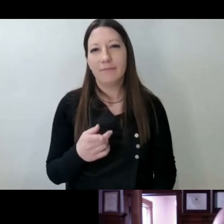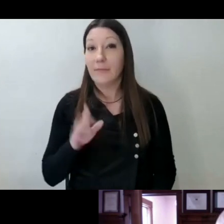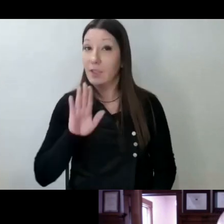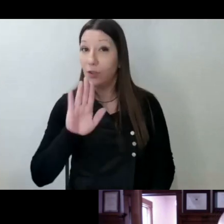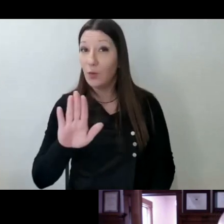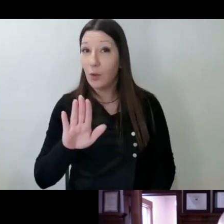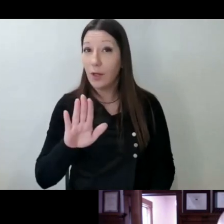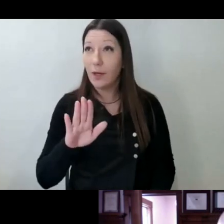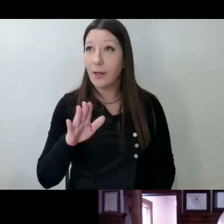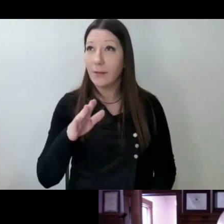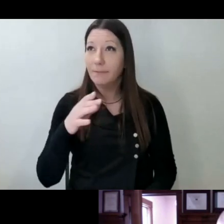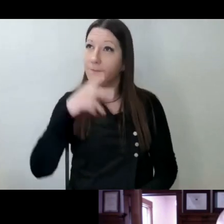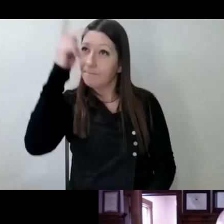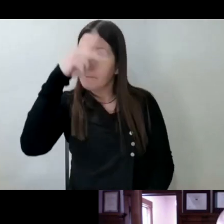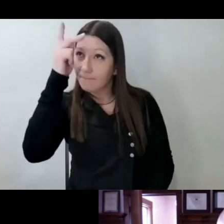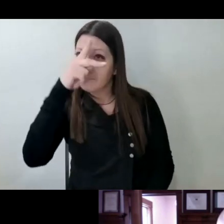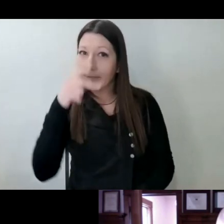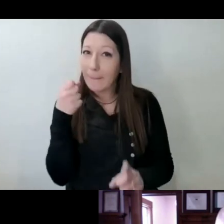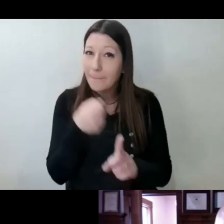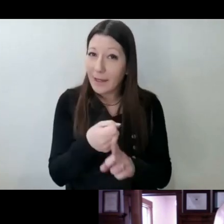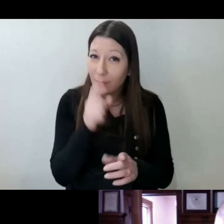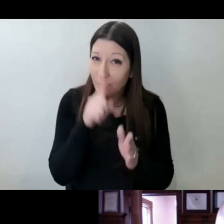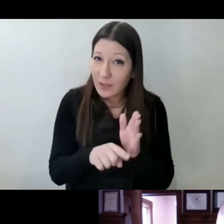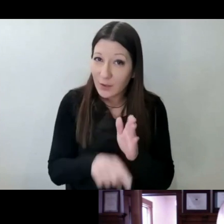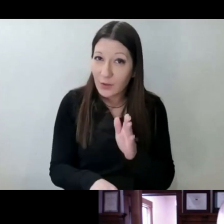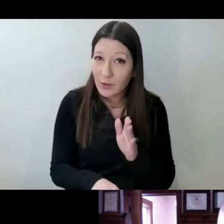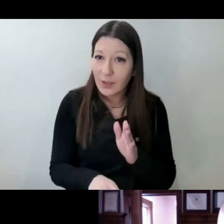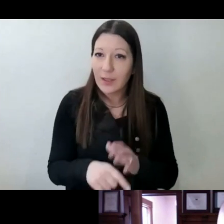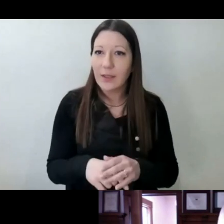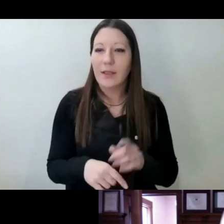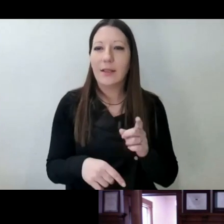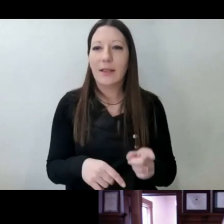on what we're researching? So this link between methodologies and what we're actually researching,